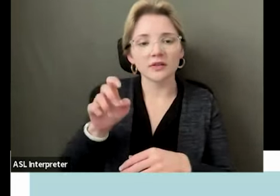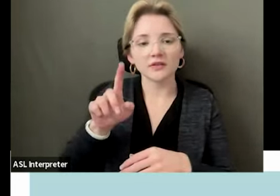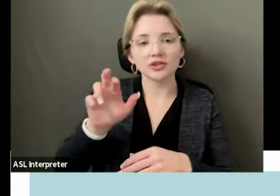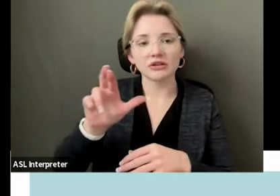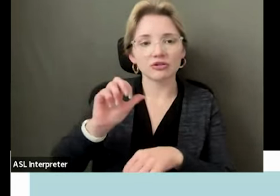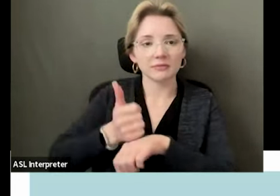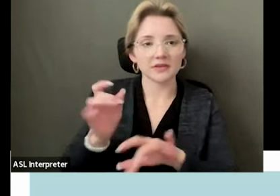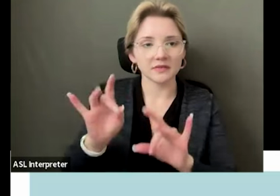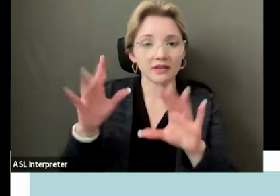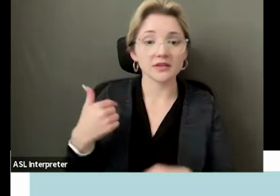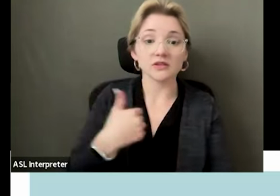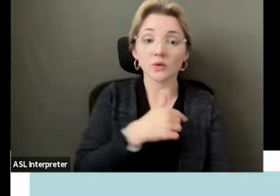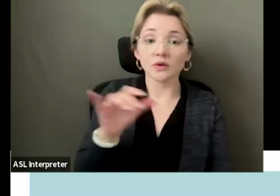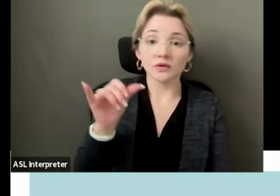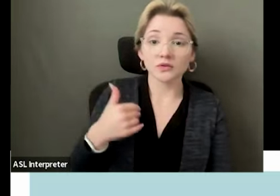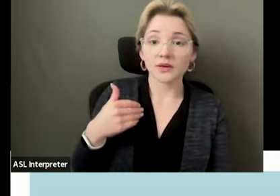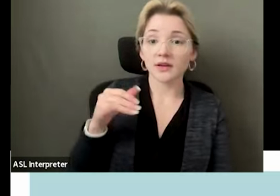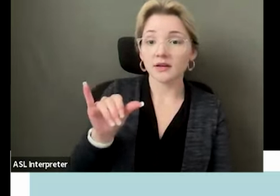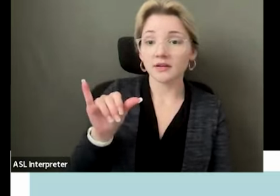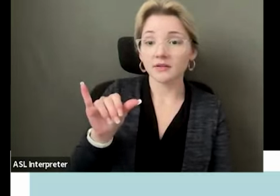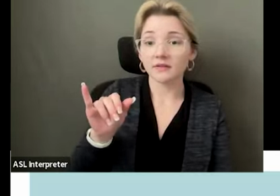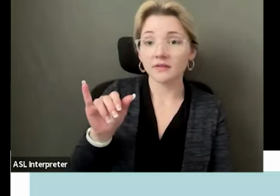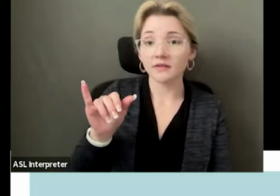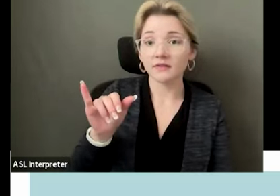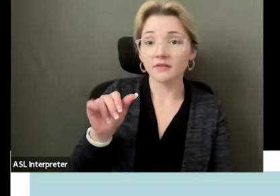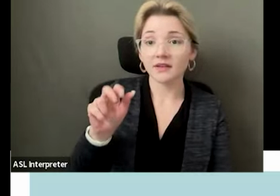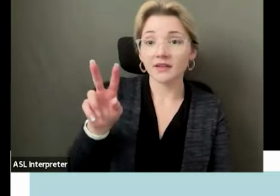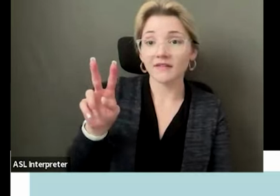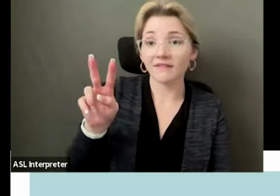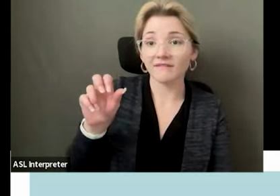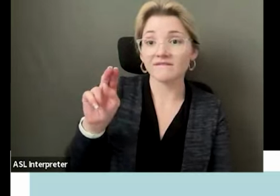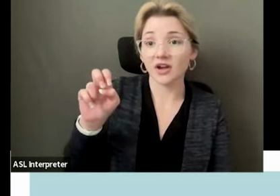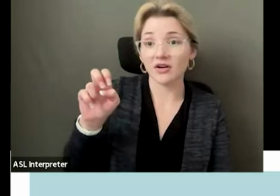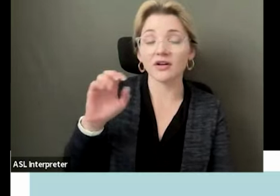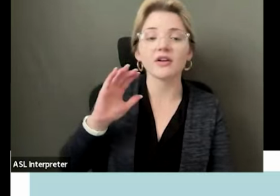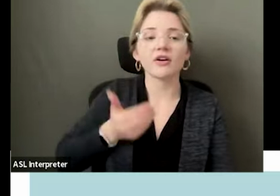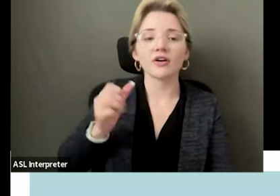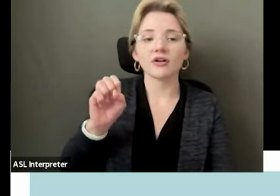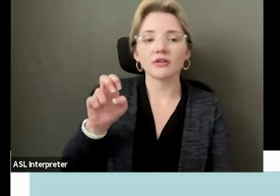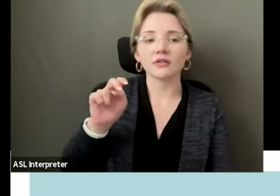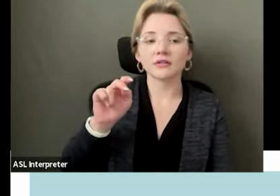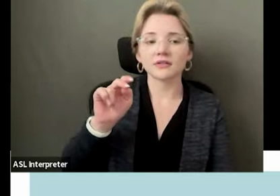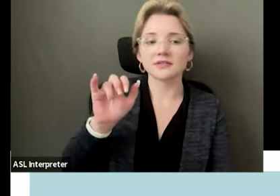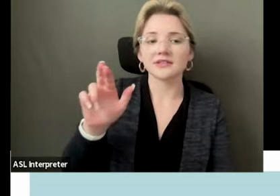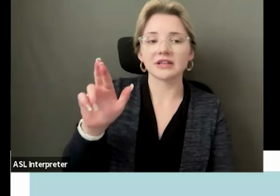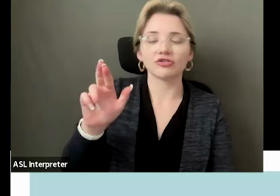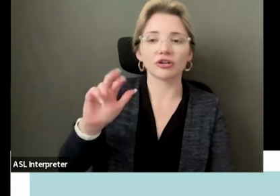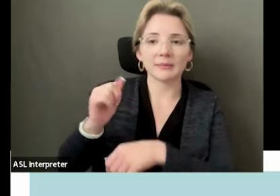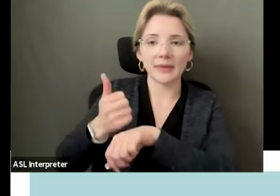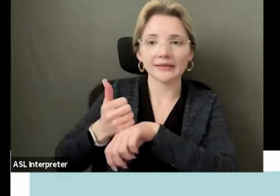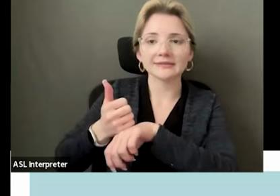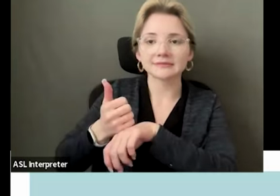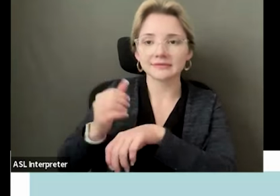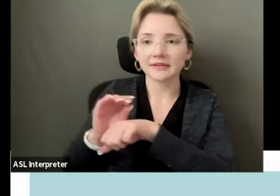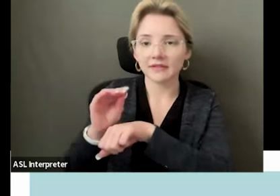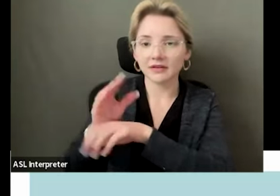have Lavon Pepe, who is our senior advisor. She just started this week, so she is joining us as well. I think she's